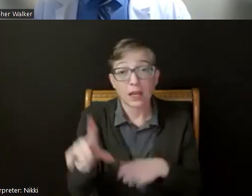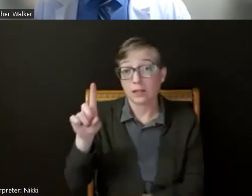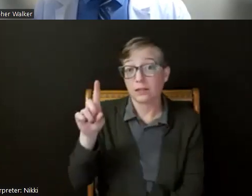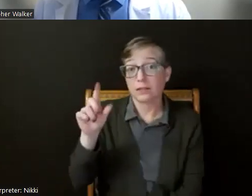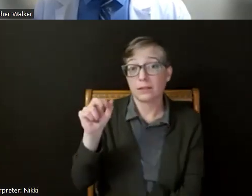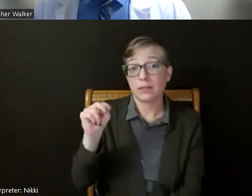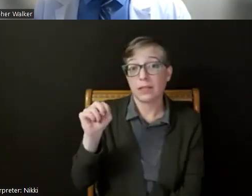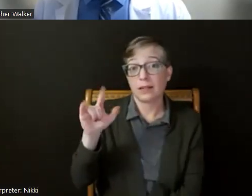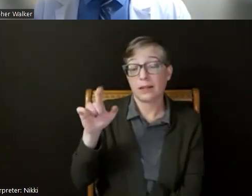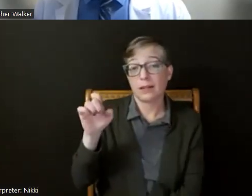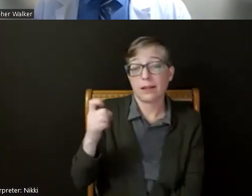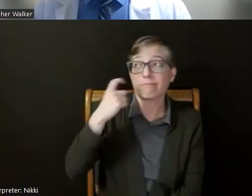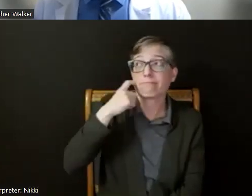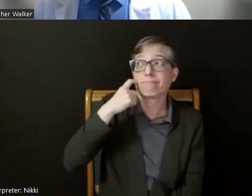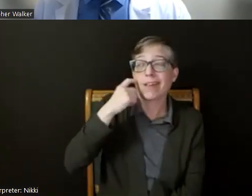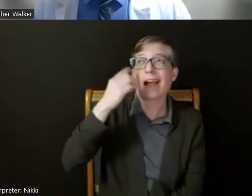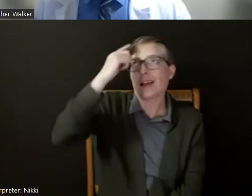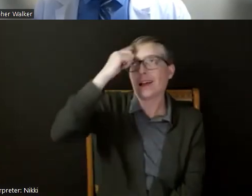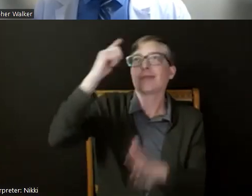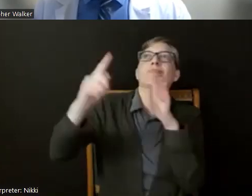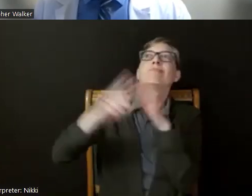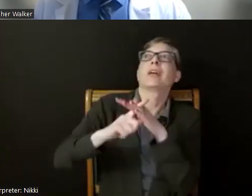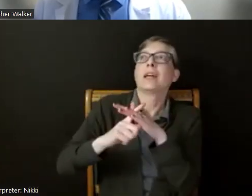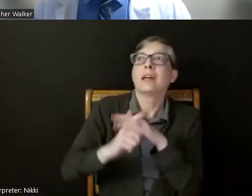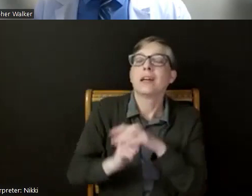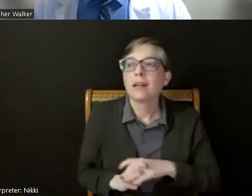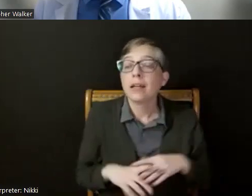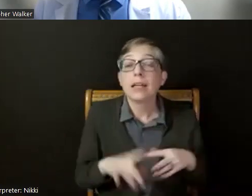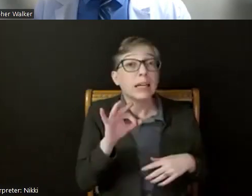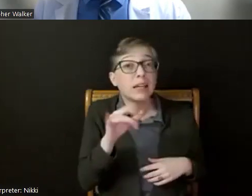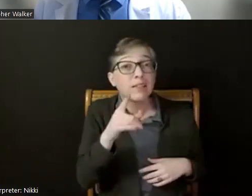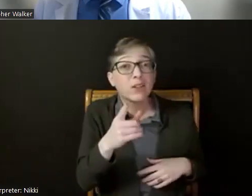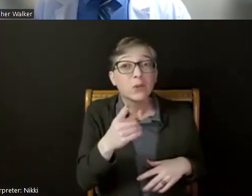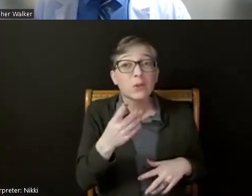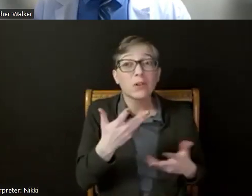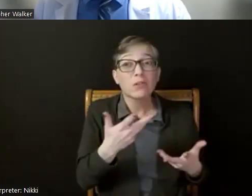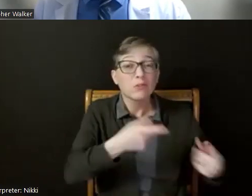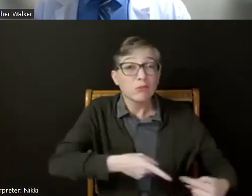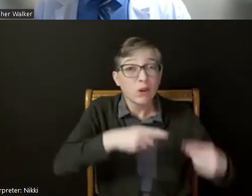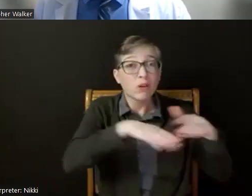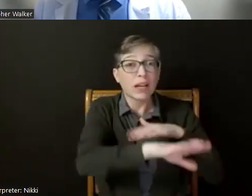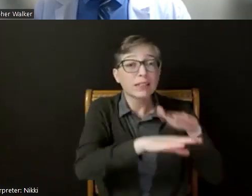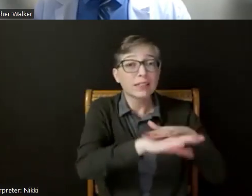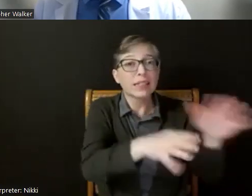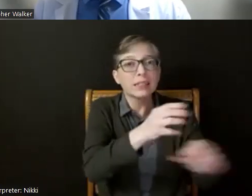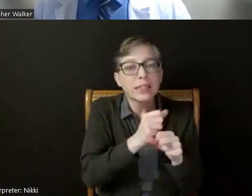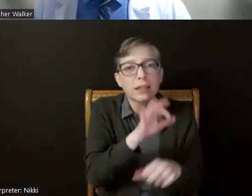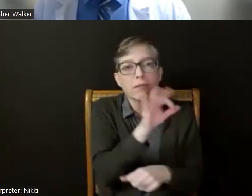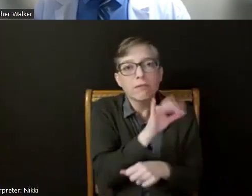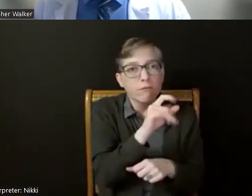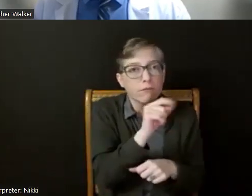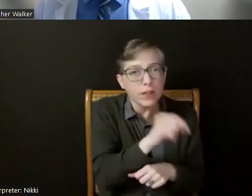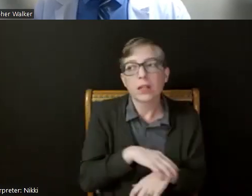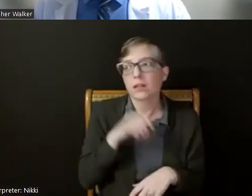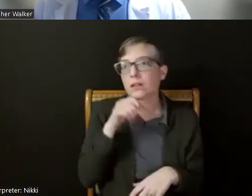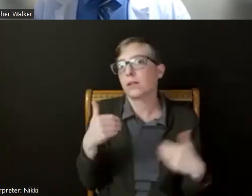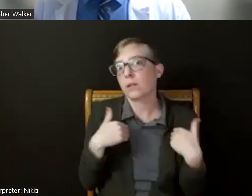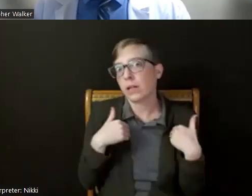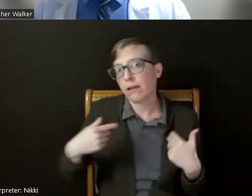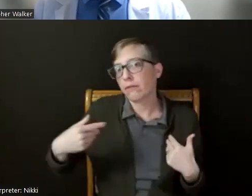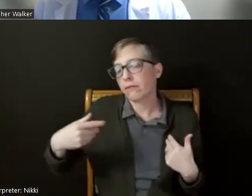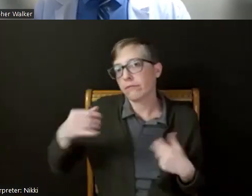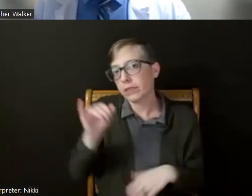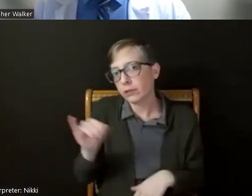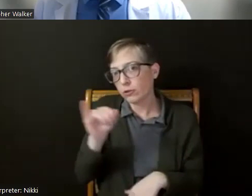something. So, even before, if you're having trouble getting access to FIT, or you happen to not have a primary provider or insurance, some things that you can do